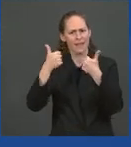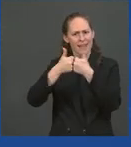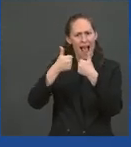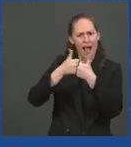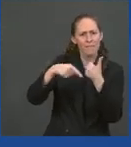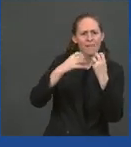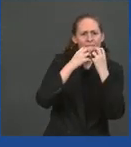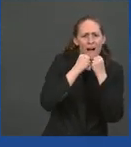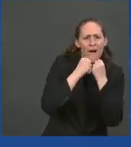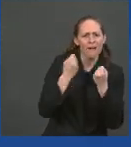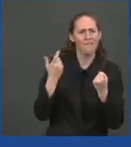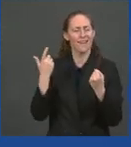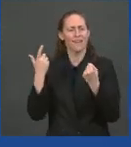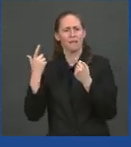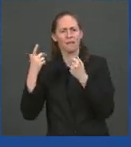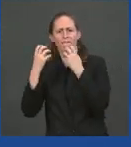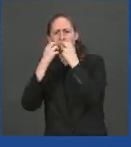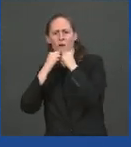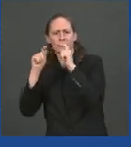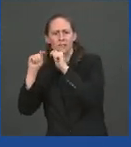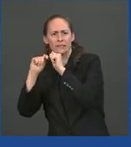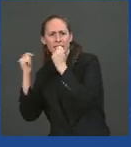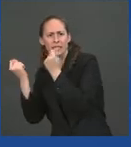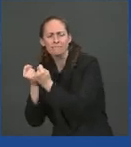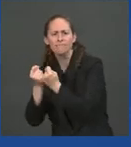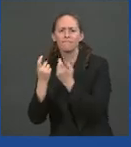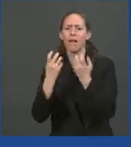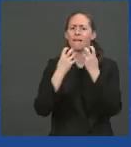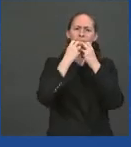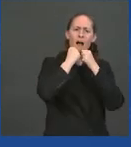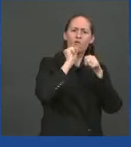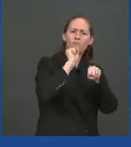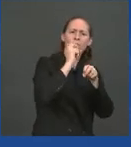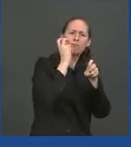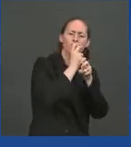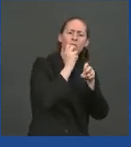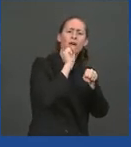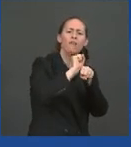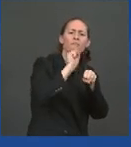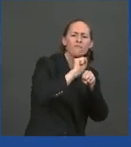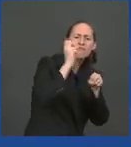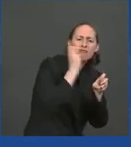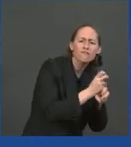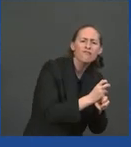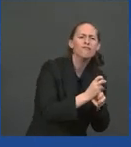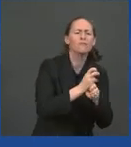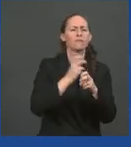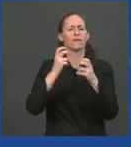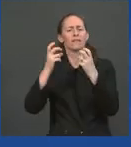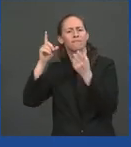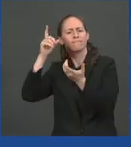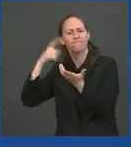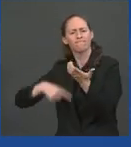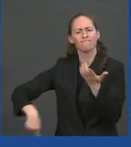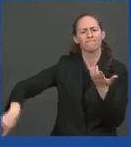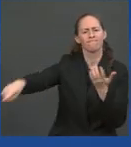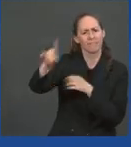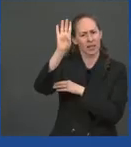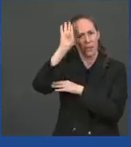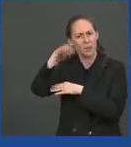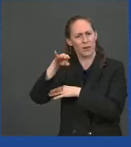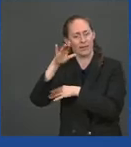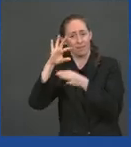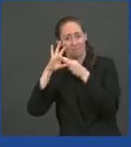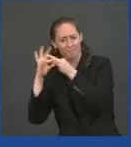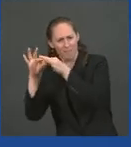Teamwork, hard work, respect, and the belief that we can strengthen the bonds that bring us together and stand up for something bigger